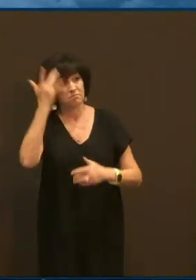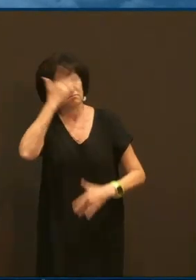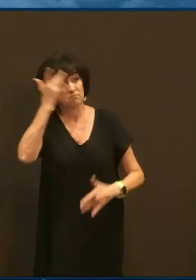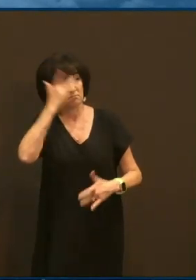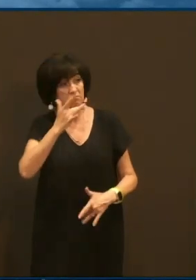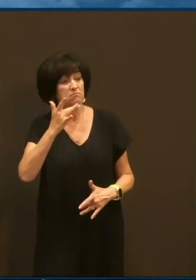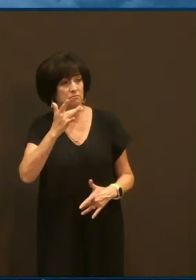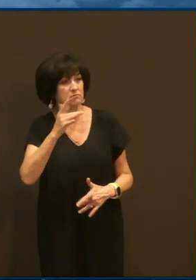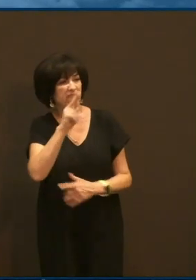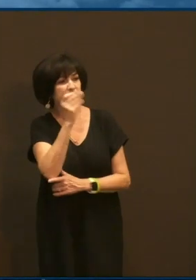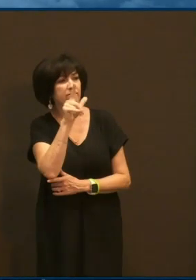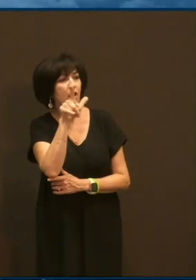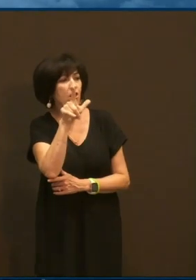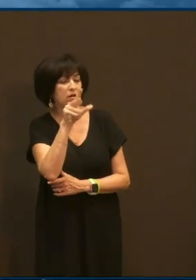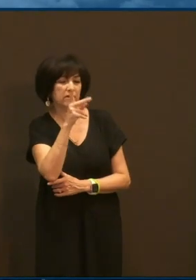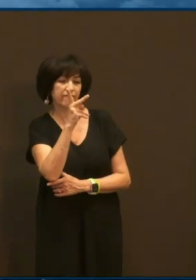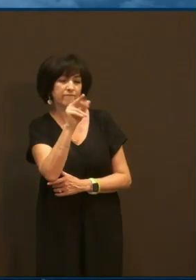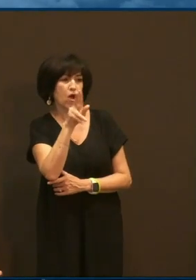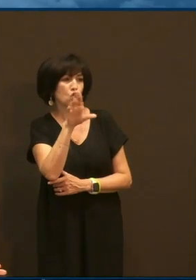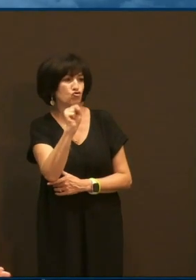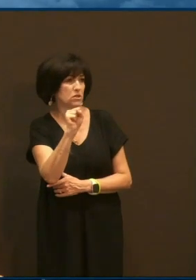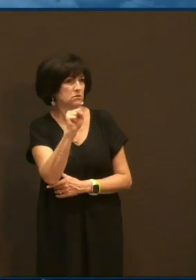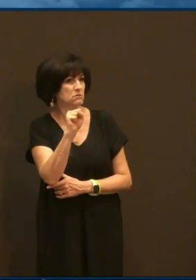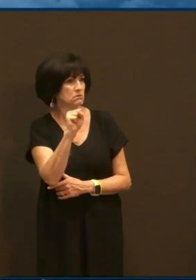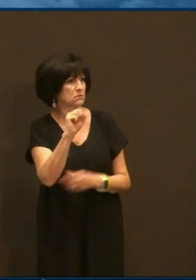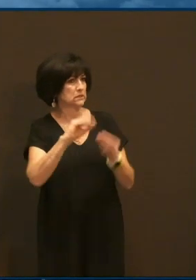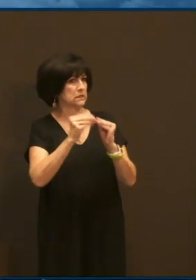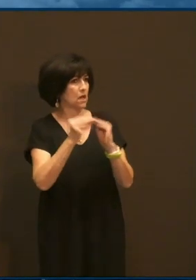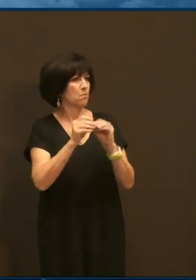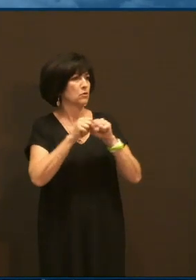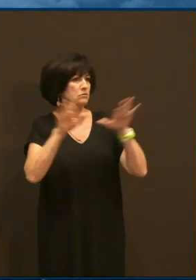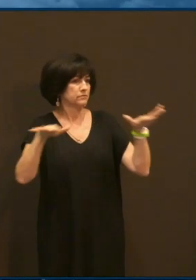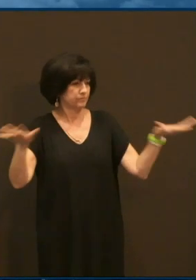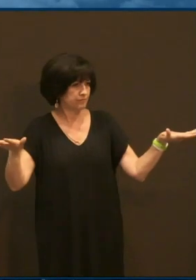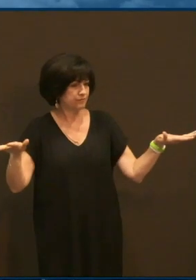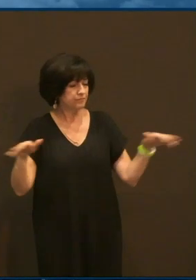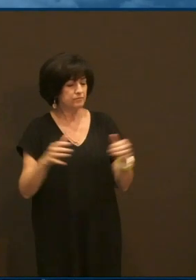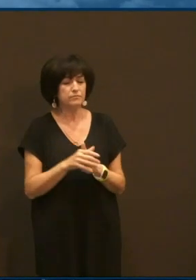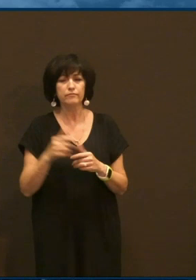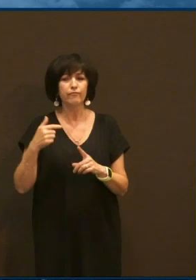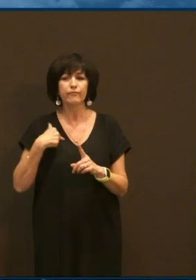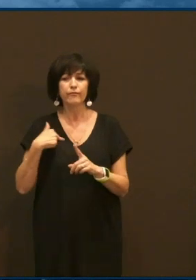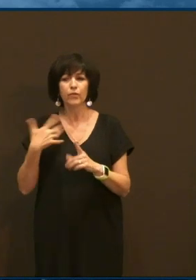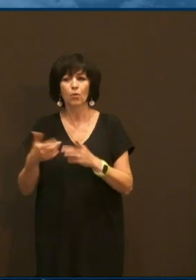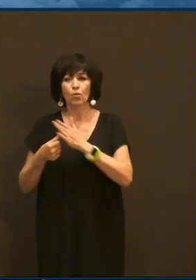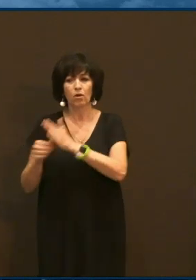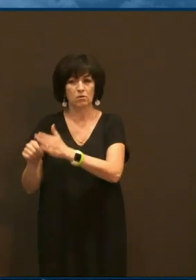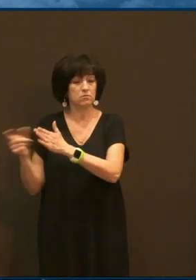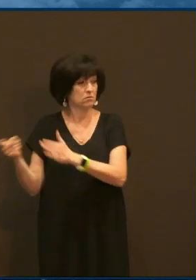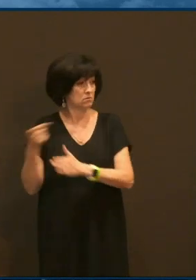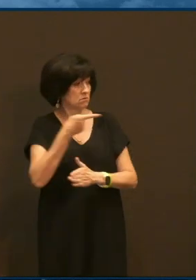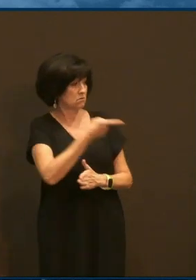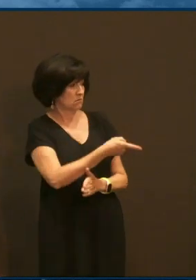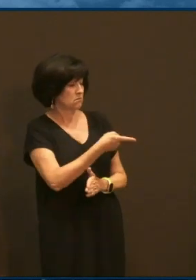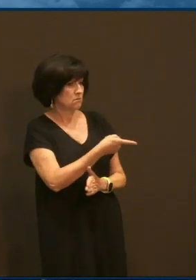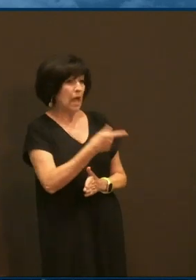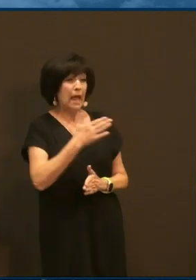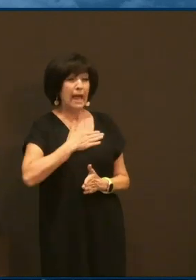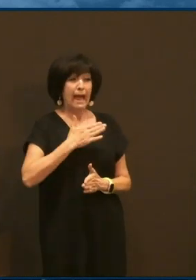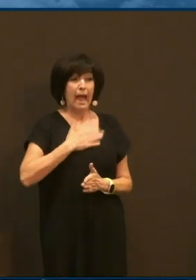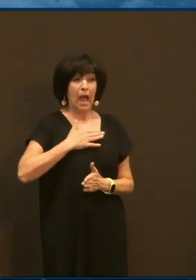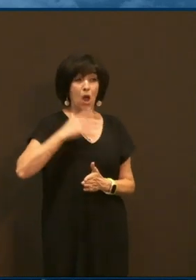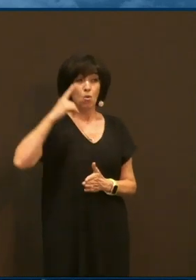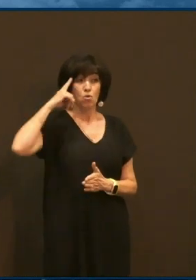points, and that is the hospital capacity, we only, at the worst, AJ, we only got about half of, right, about our